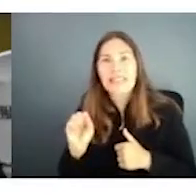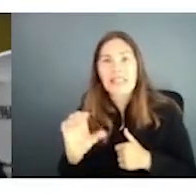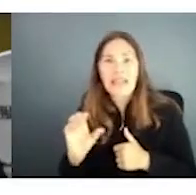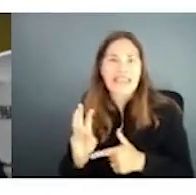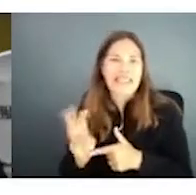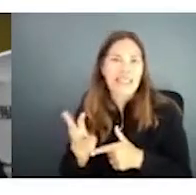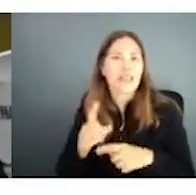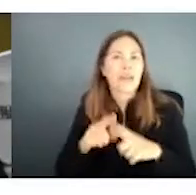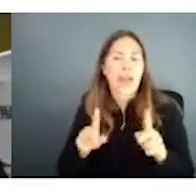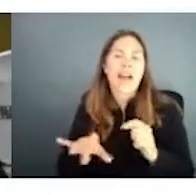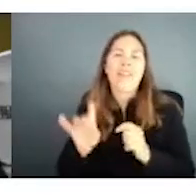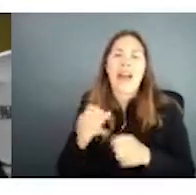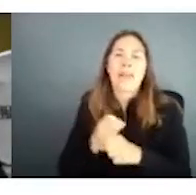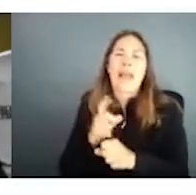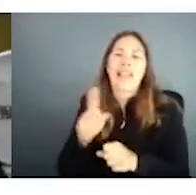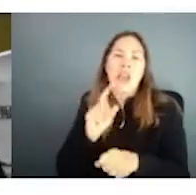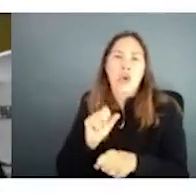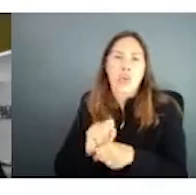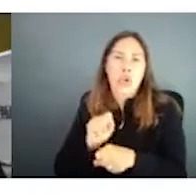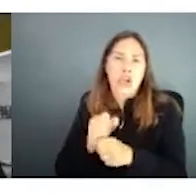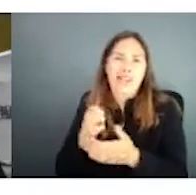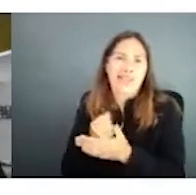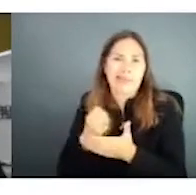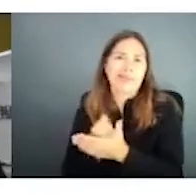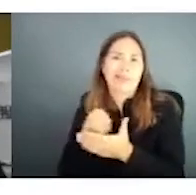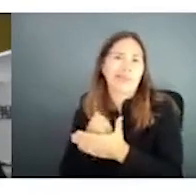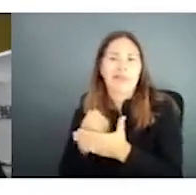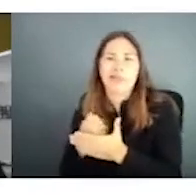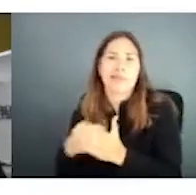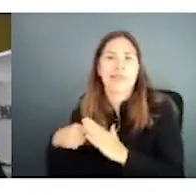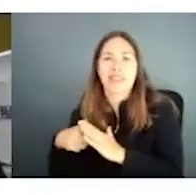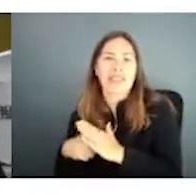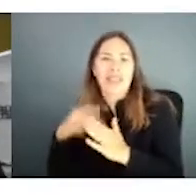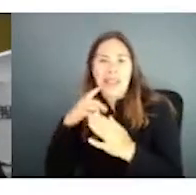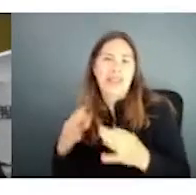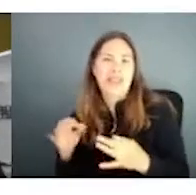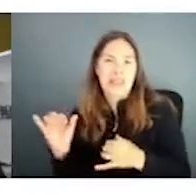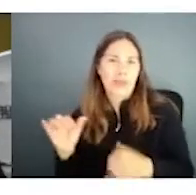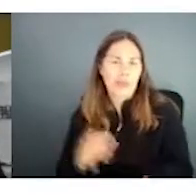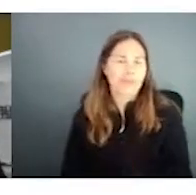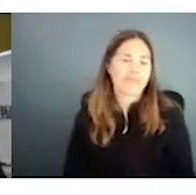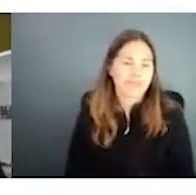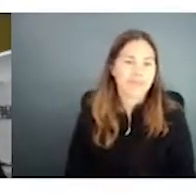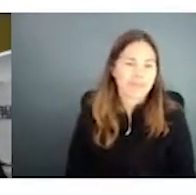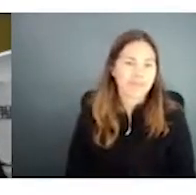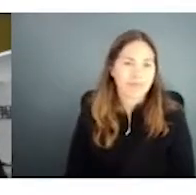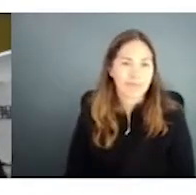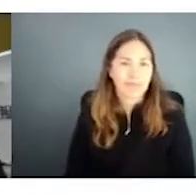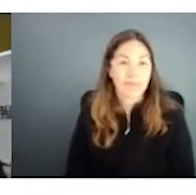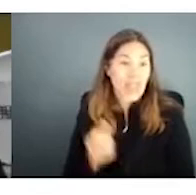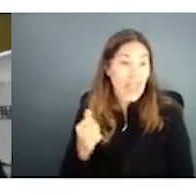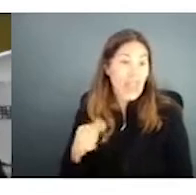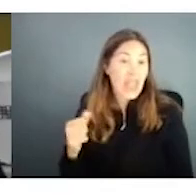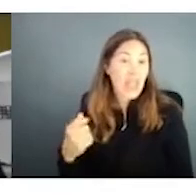find that that makes them sort of work and grind and make some of those nitty gritty decisions as well. So anyone know if